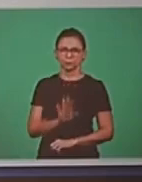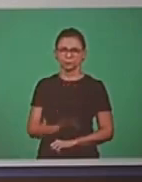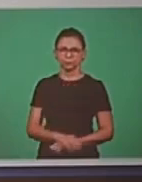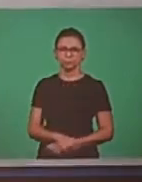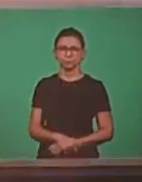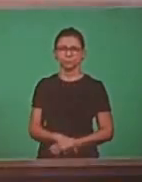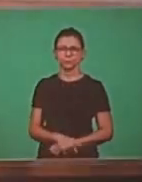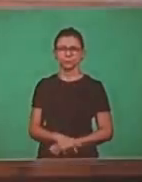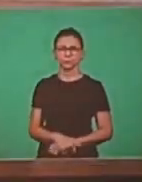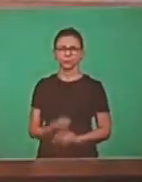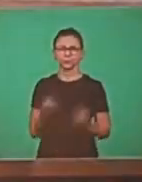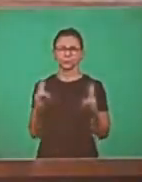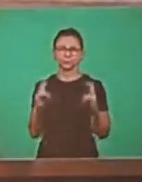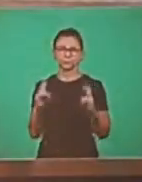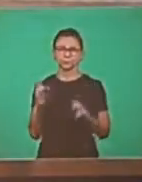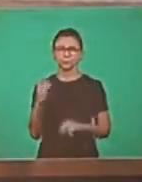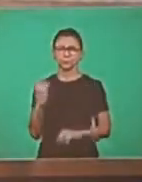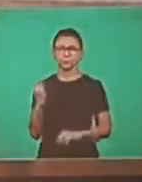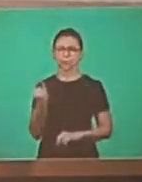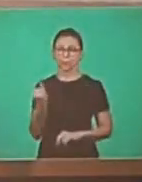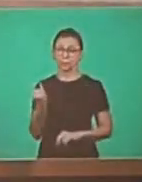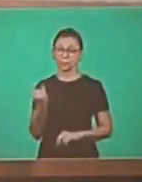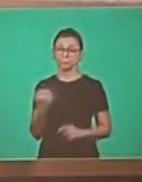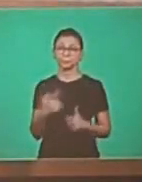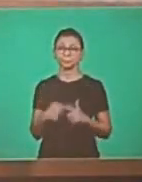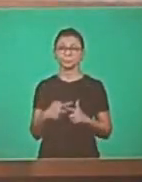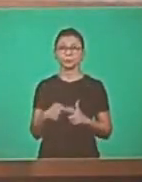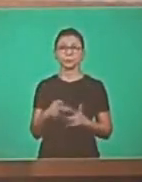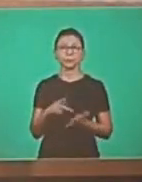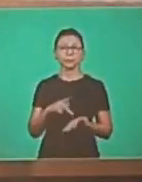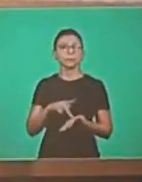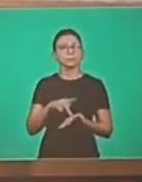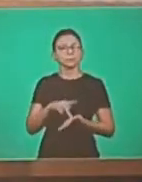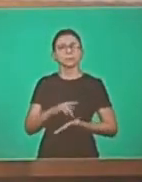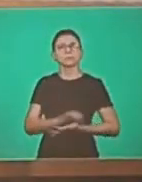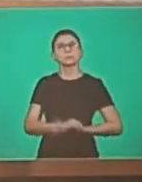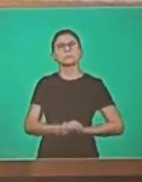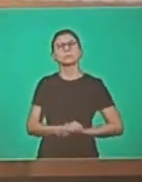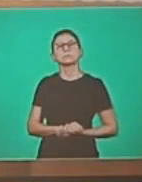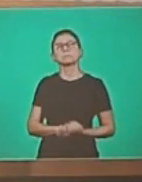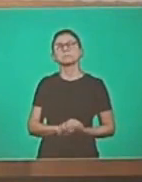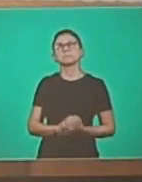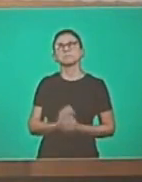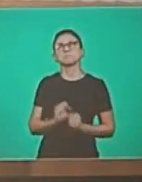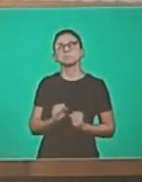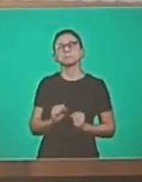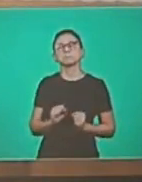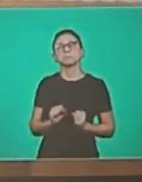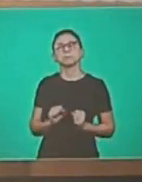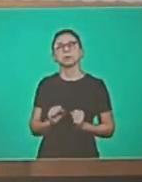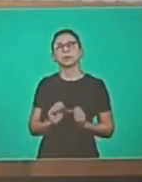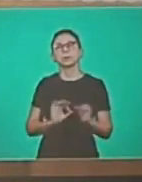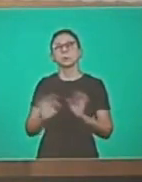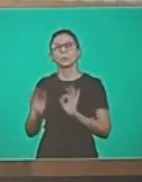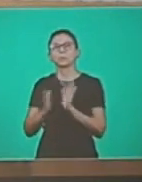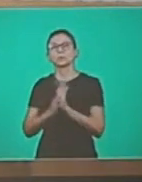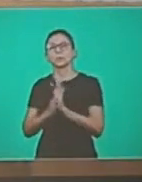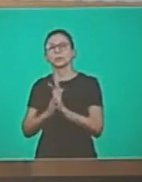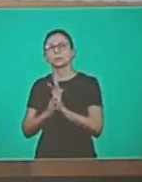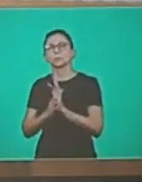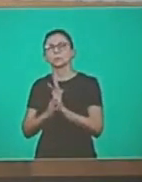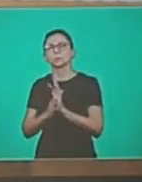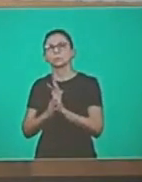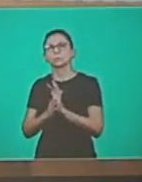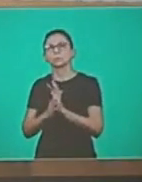I think this subject is very important. In reality, when it talks about